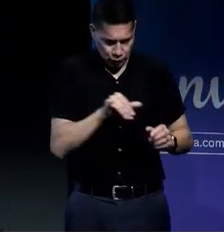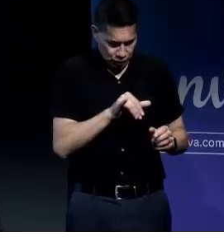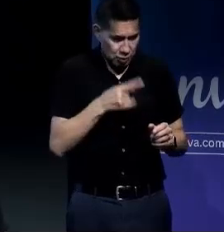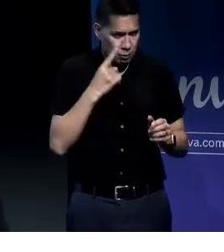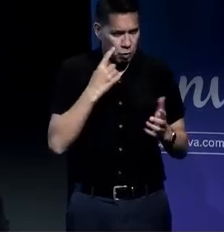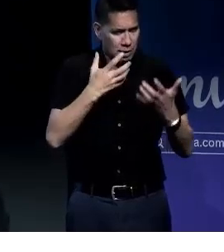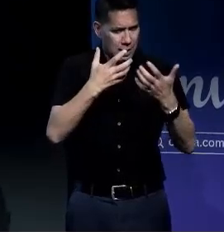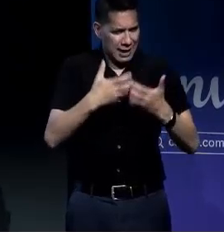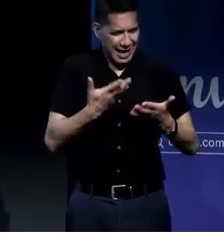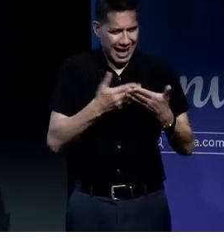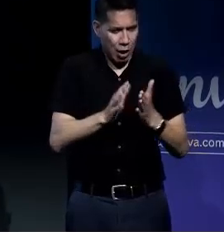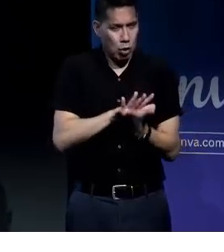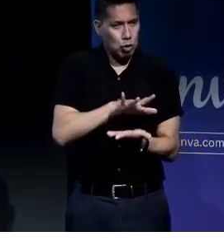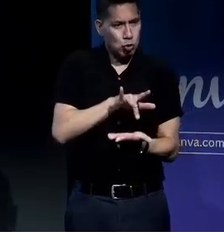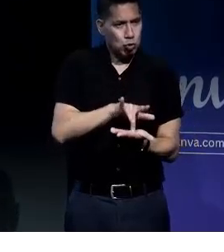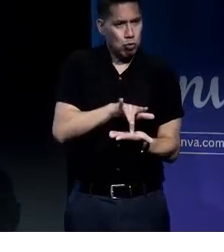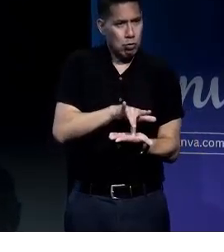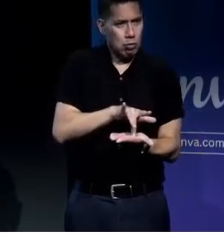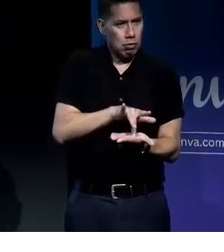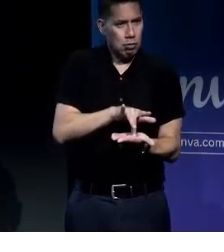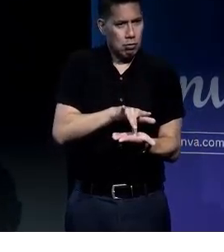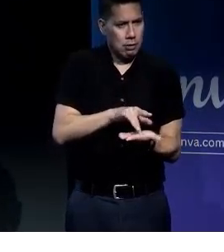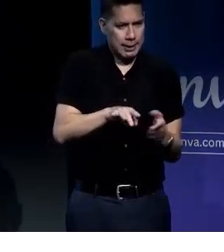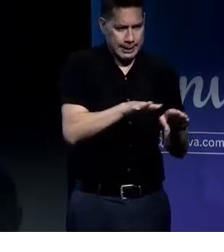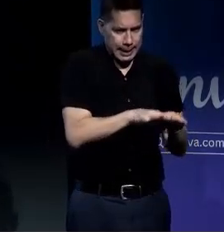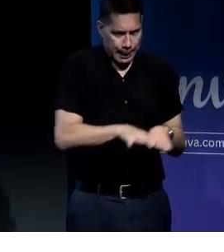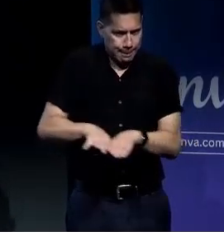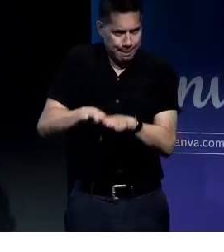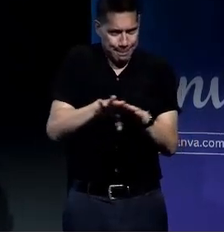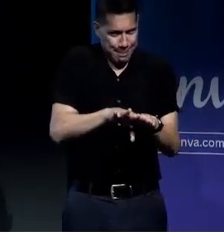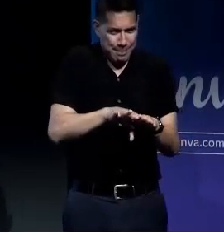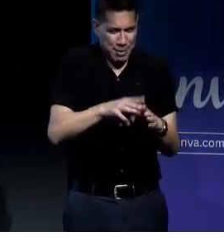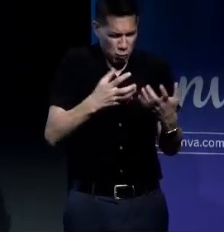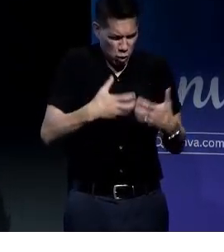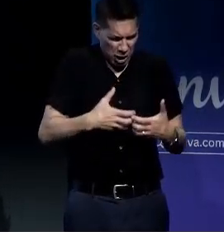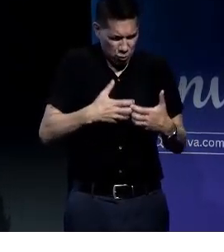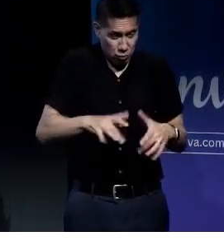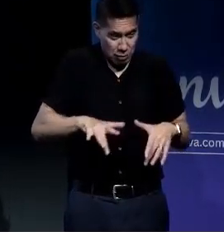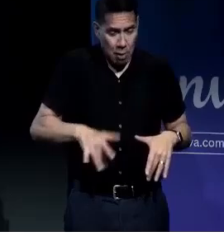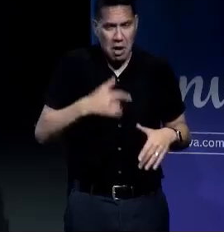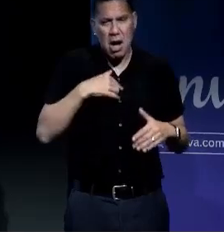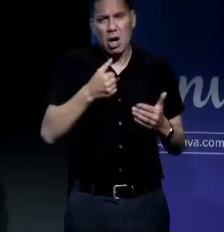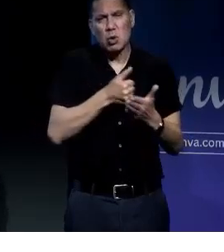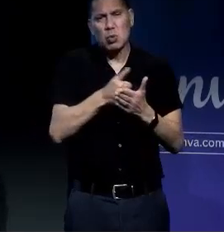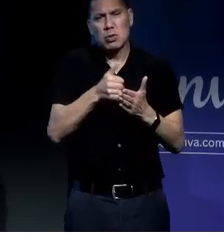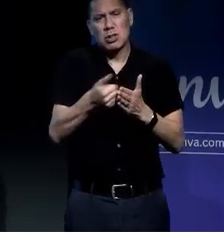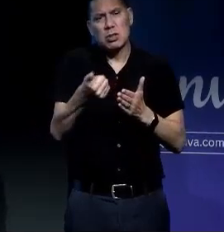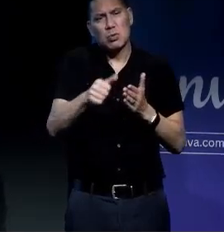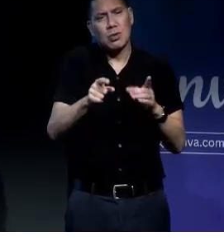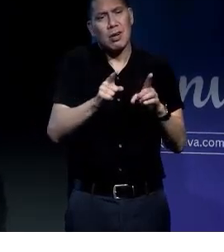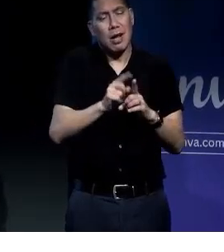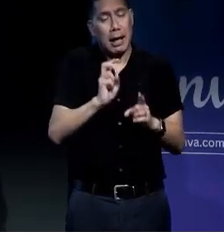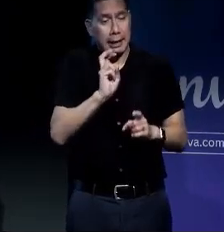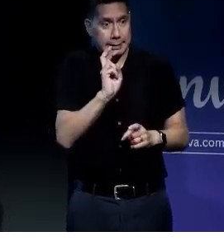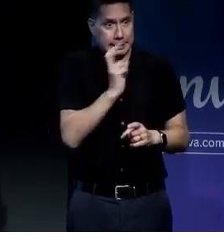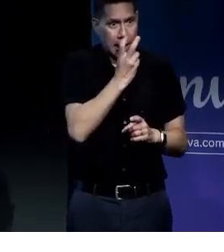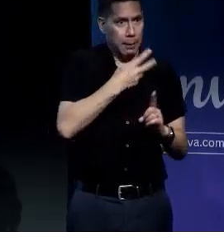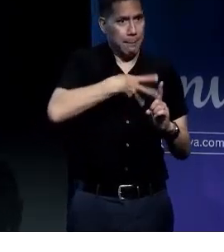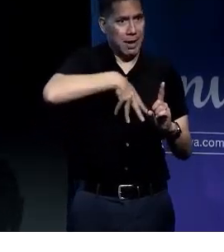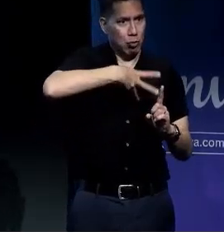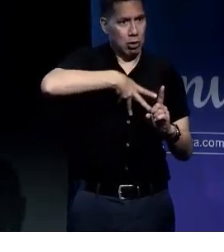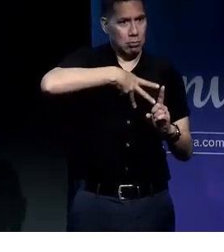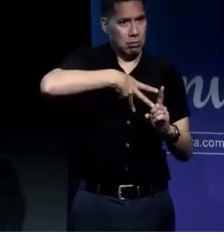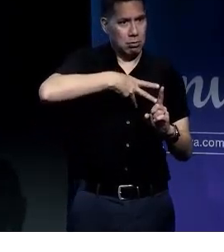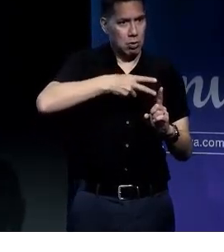how I do neutrals consistently, but usually I'll use like the dark background colour and